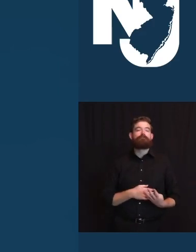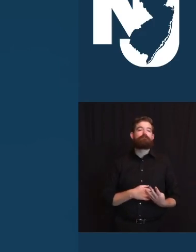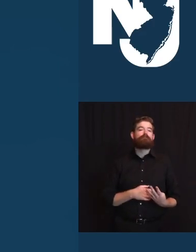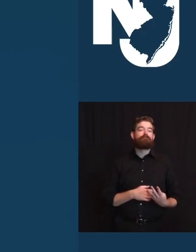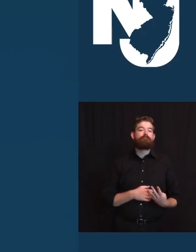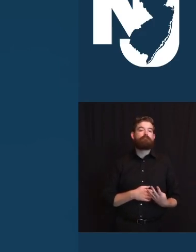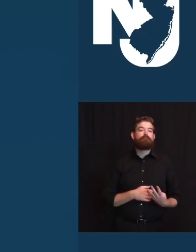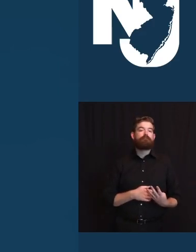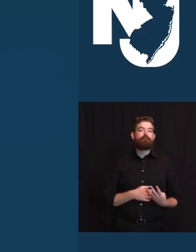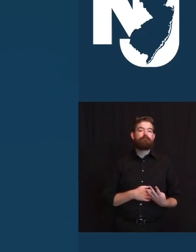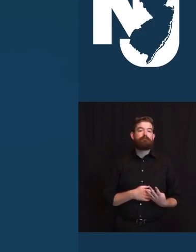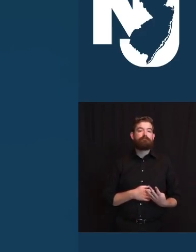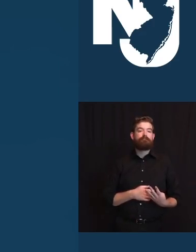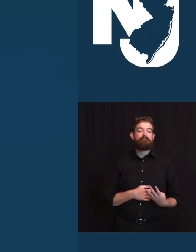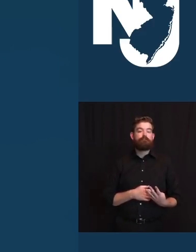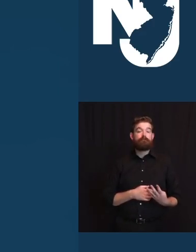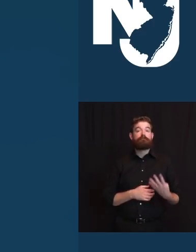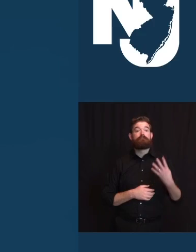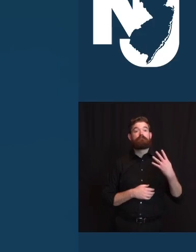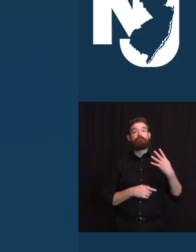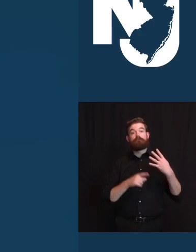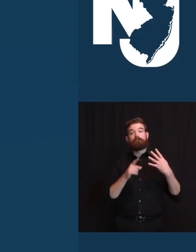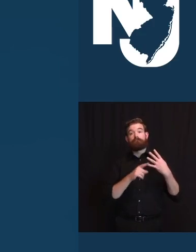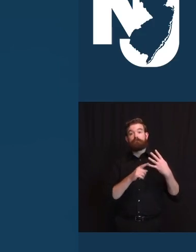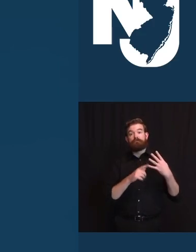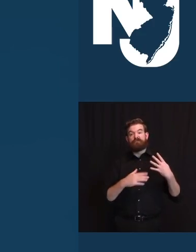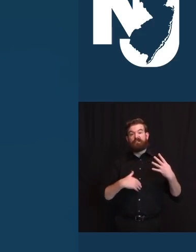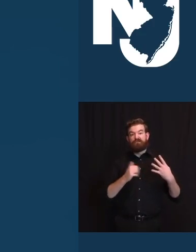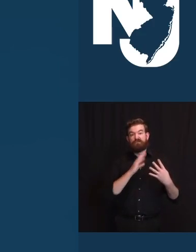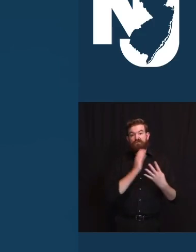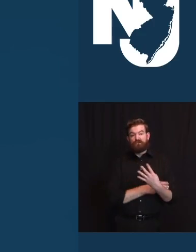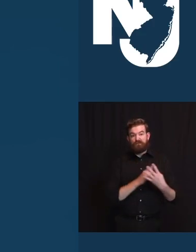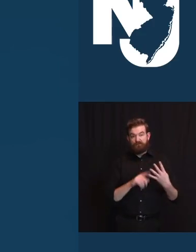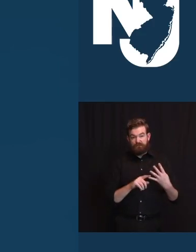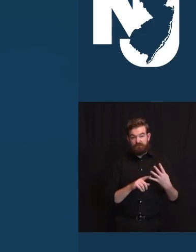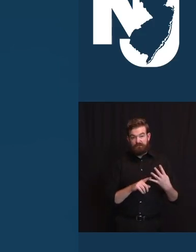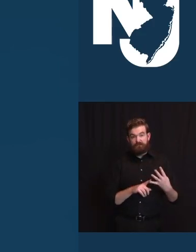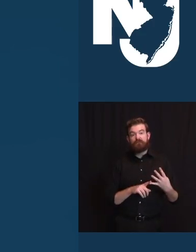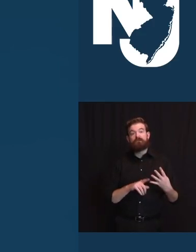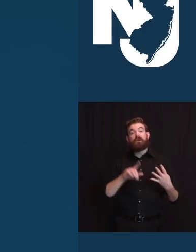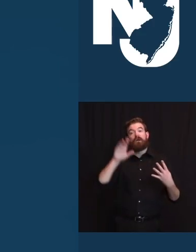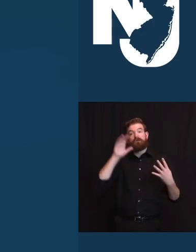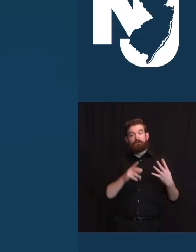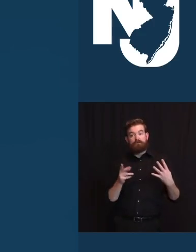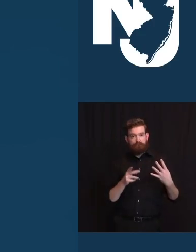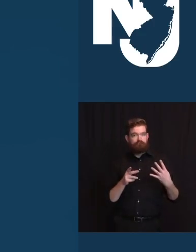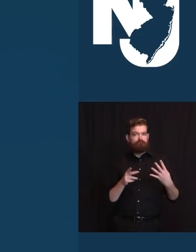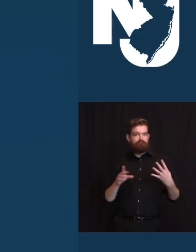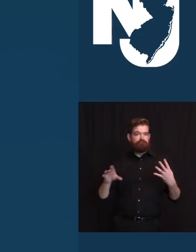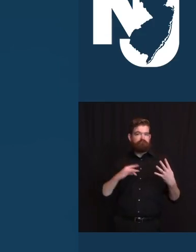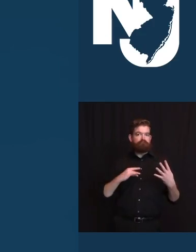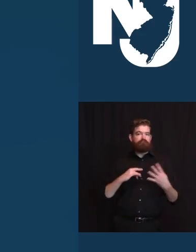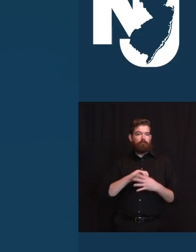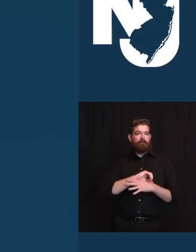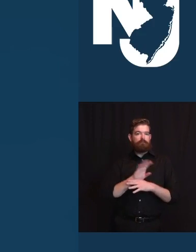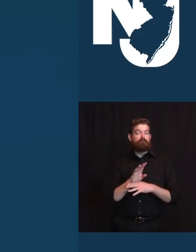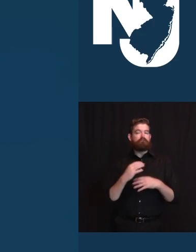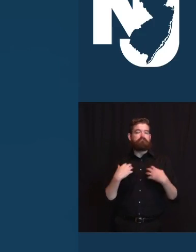both COVID positive. I believe both hospitalized, but at a minimum both COVID positive. I believe they're okay now. George and Corinne are